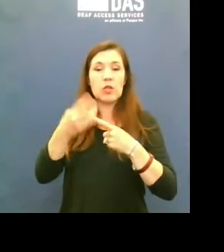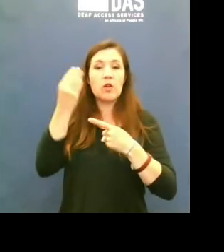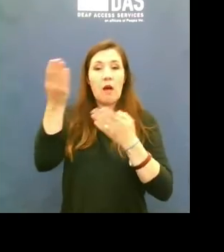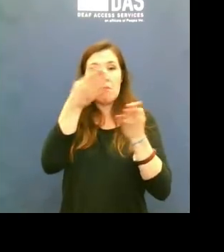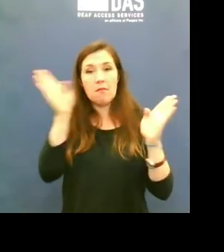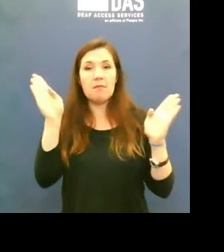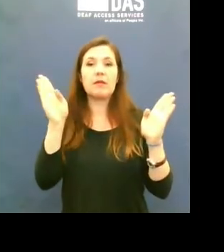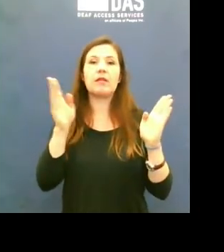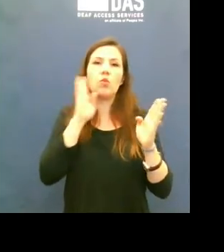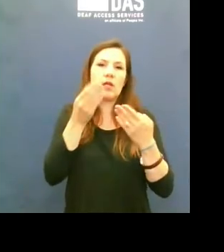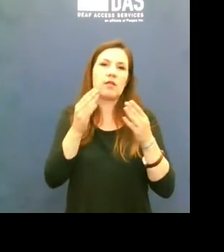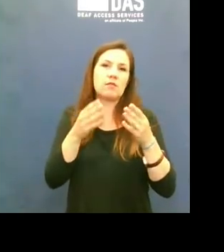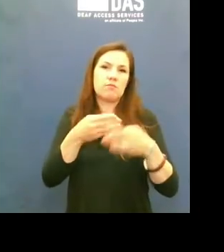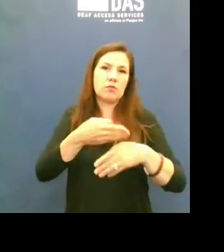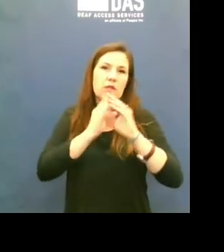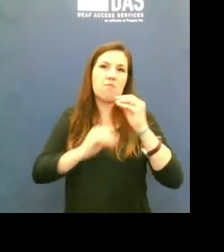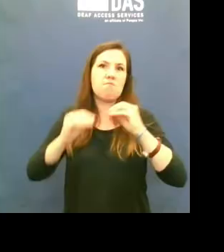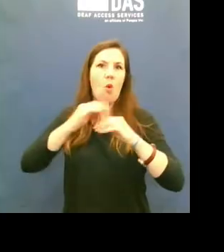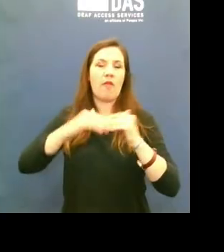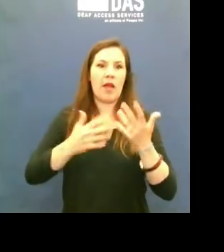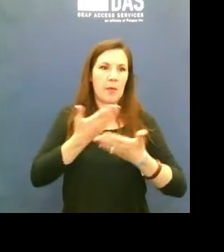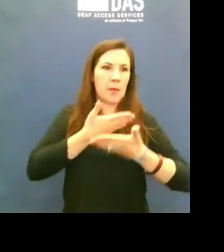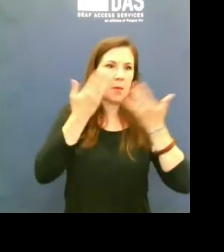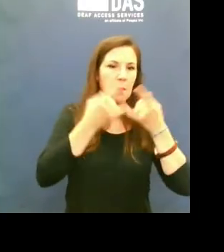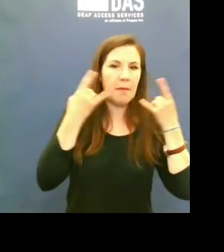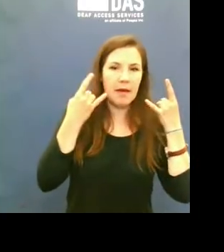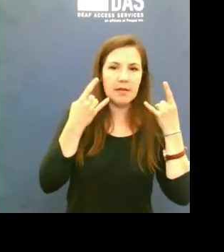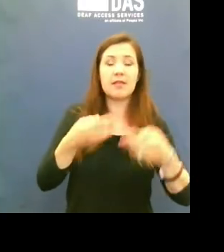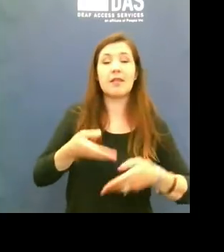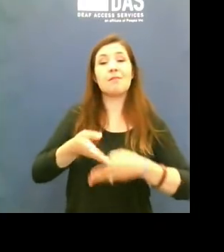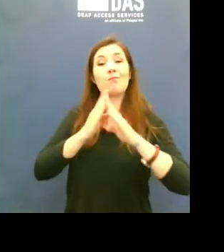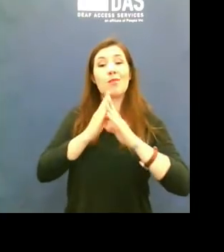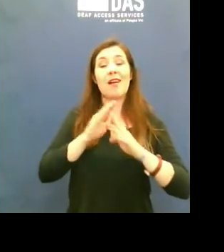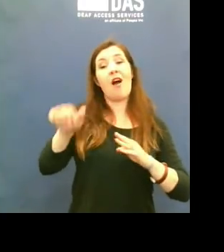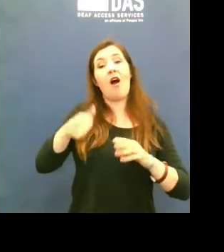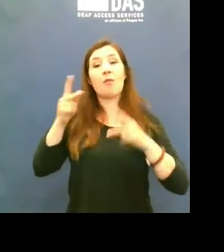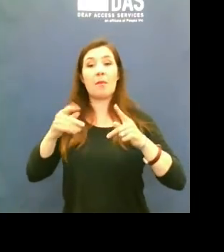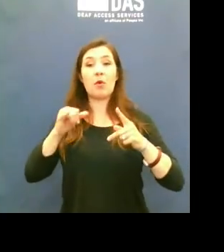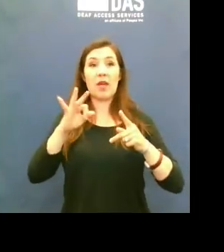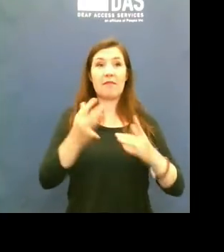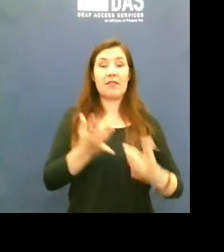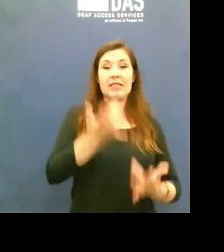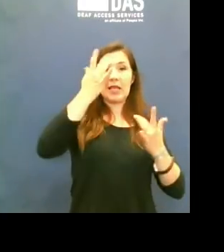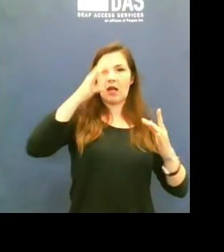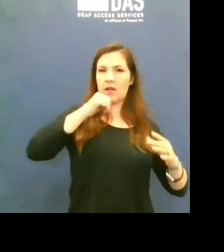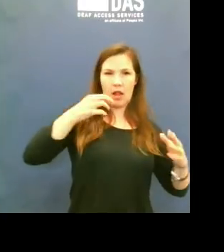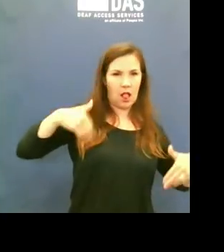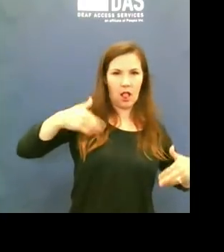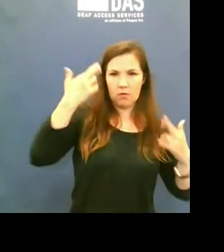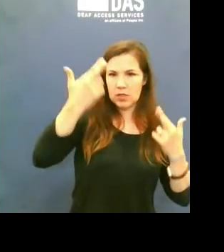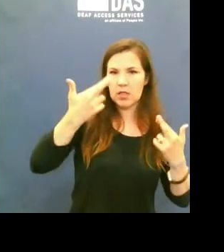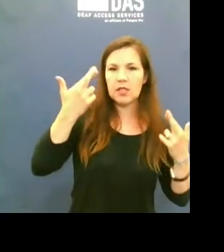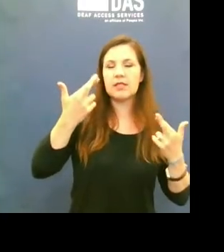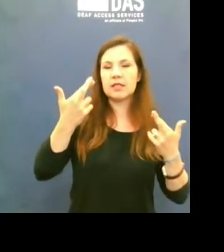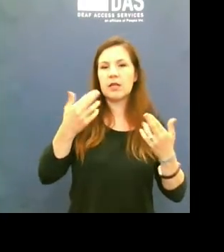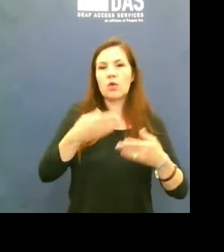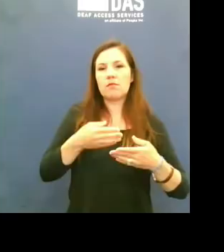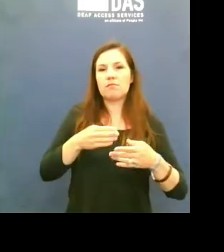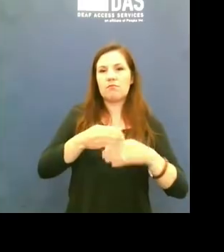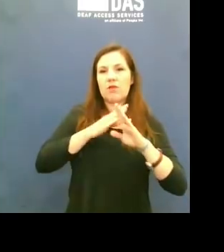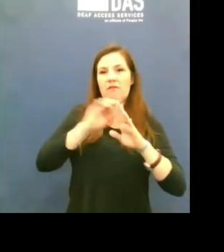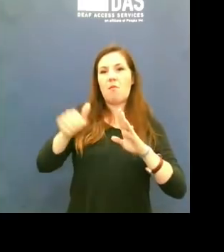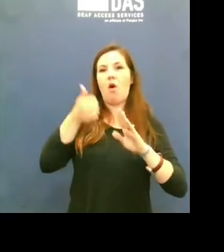more than if you don't have one. It also will help protect other people if you should have it and don't know it. And please practice safe social distancing